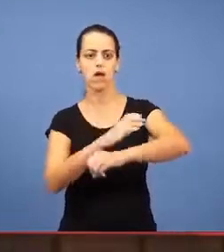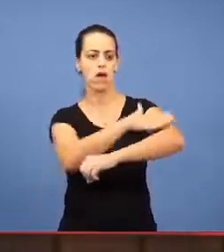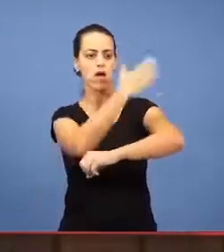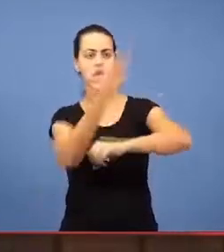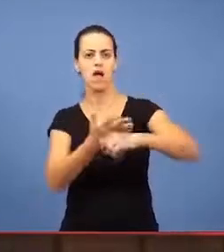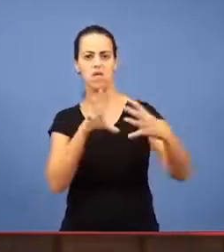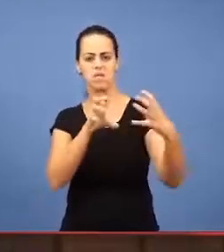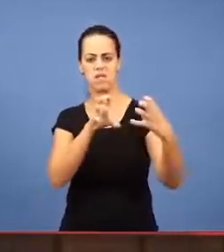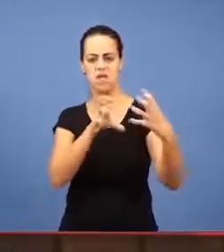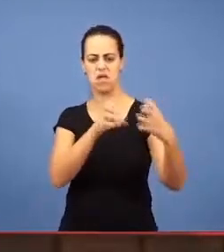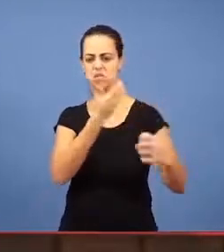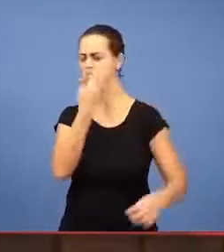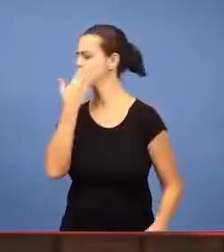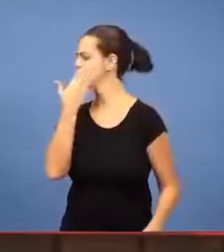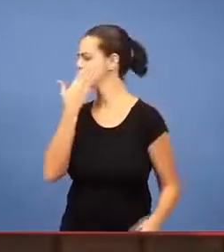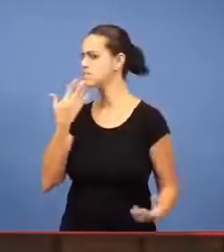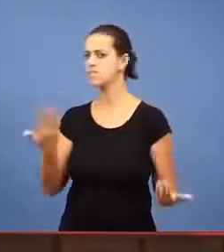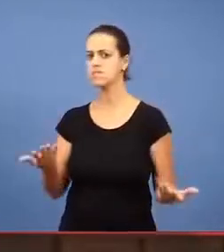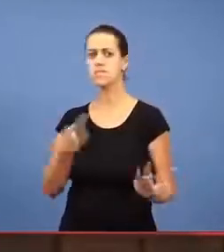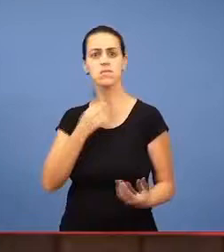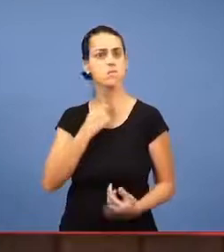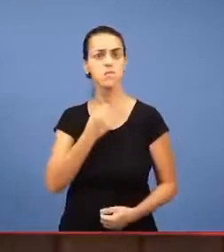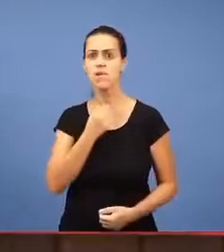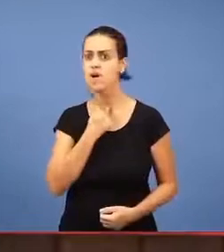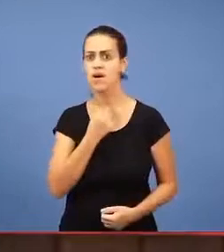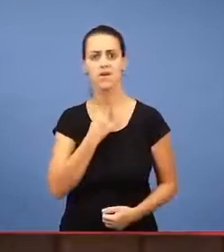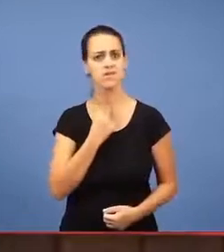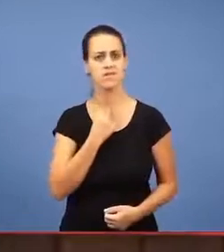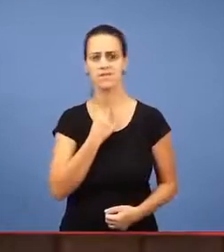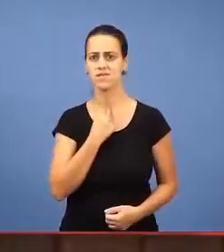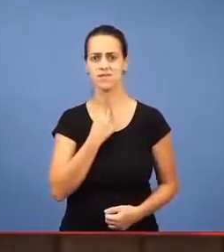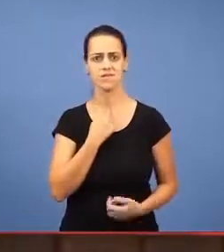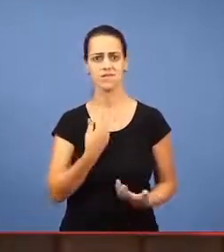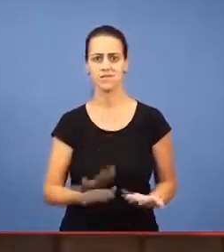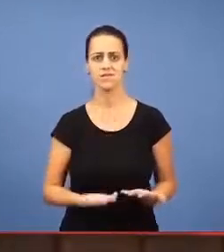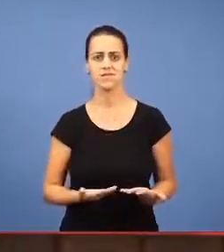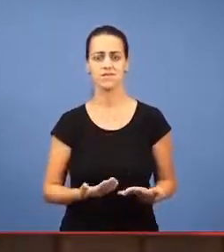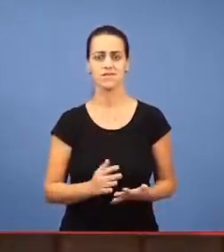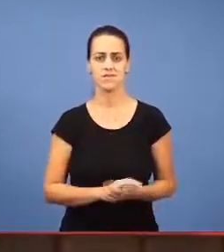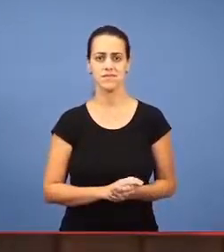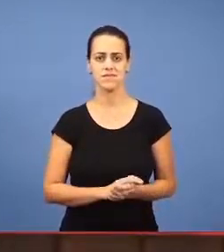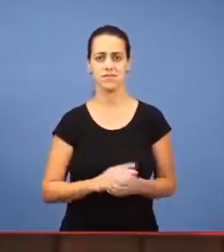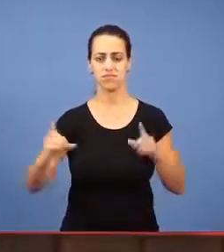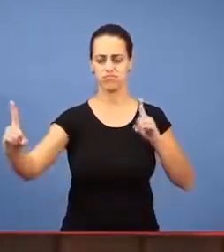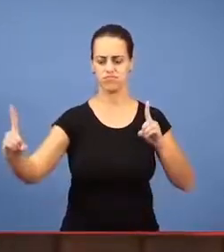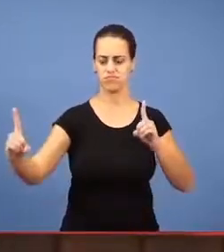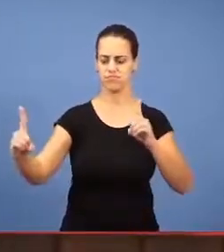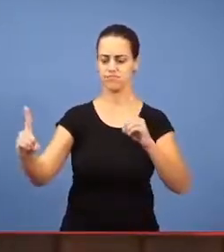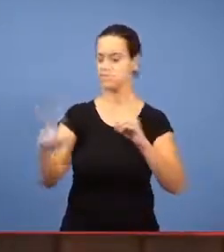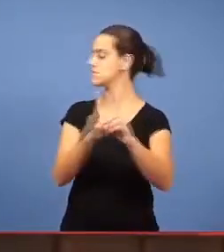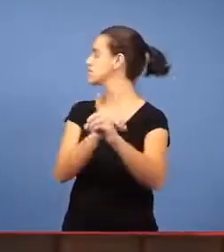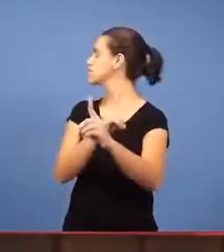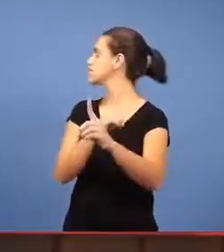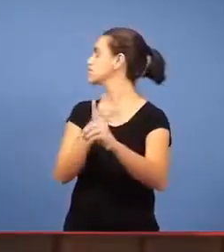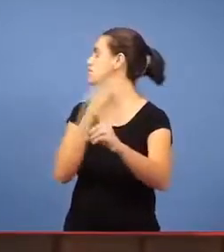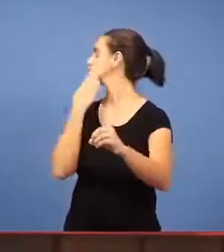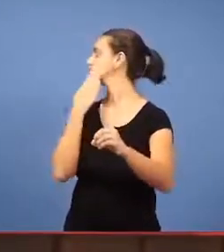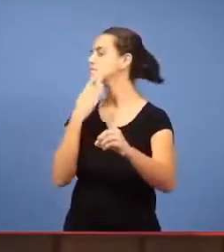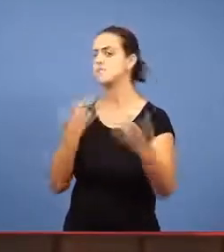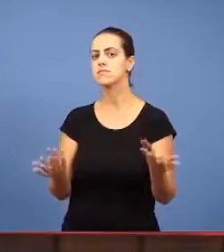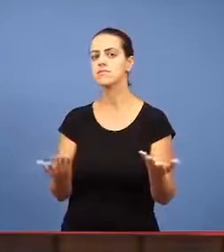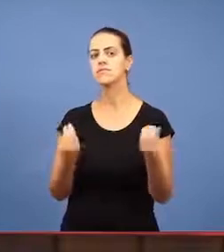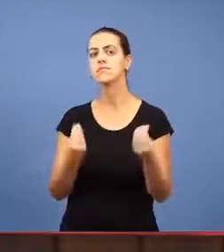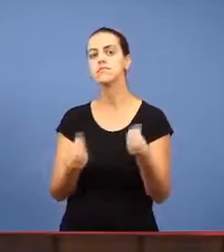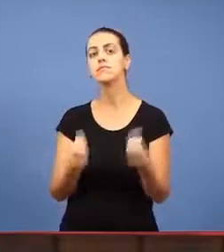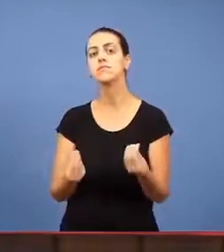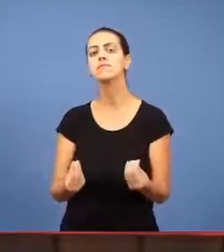with the couple. So the couple always, they have to pass by each other on a quarter and one come